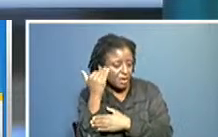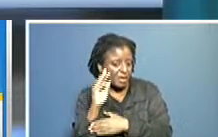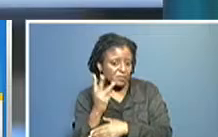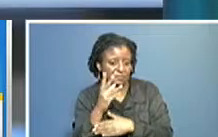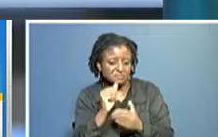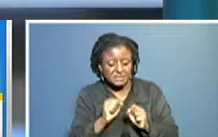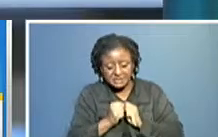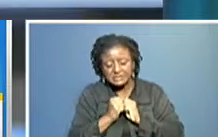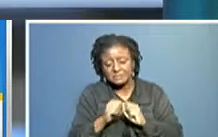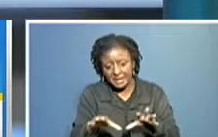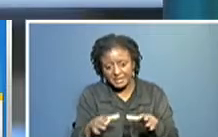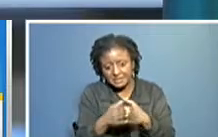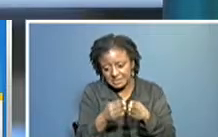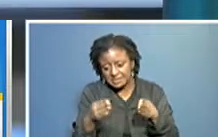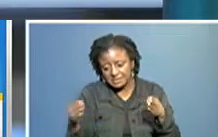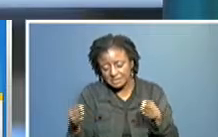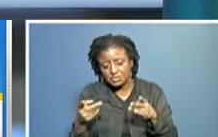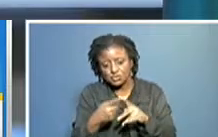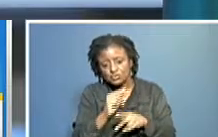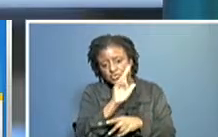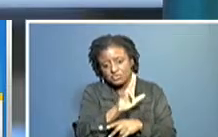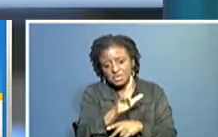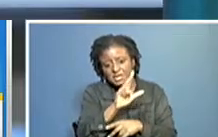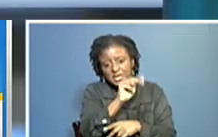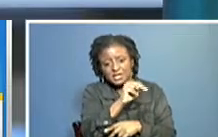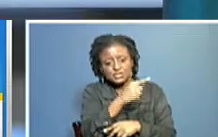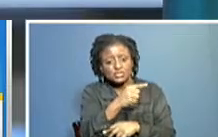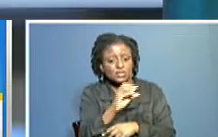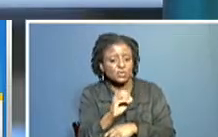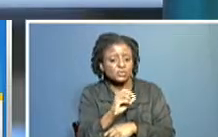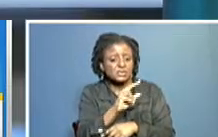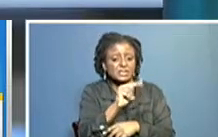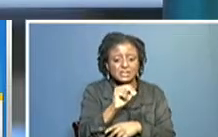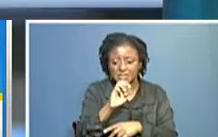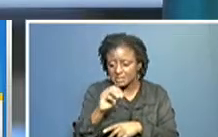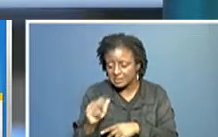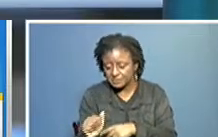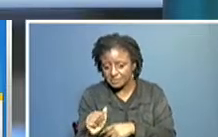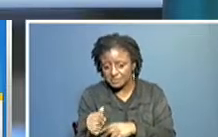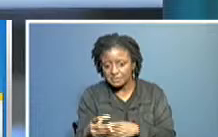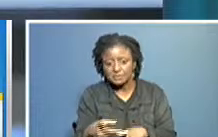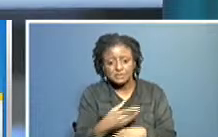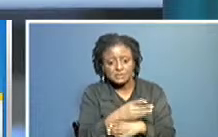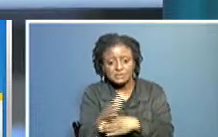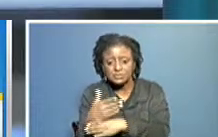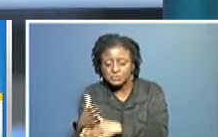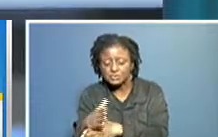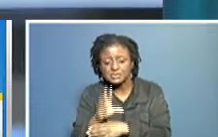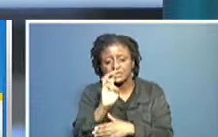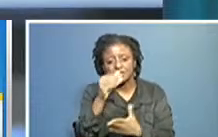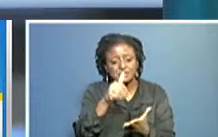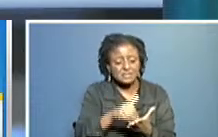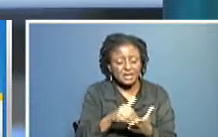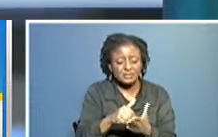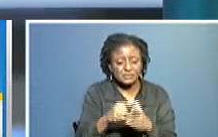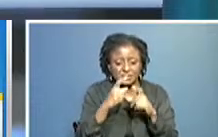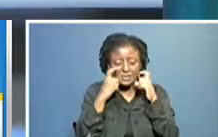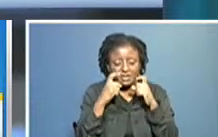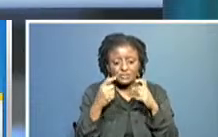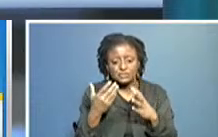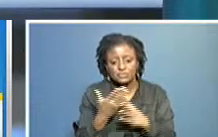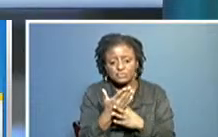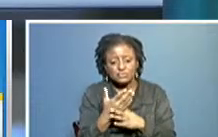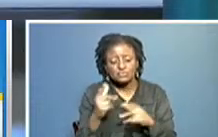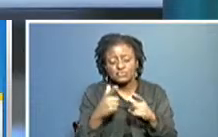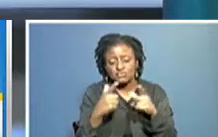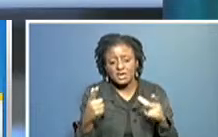sites to 3 NGOs. NEMA would have distributed 6,000 masks to the Great Commission Ministries, Hands for